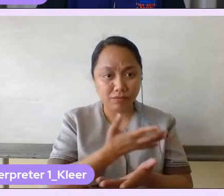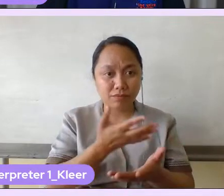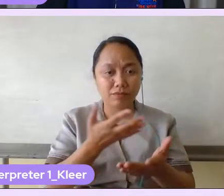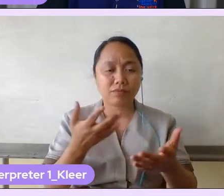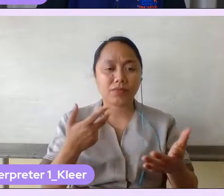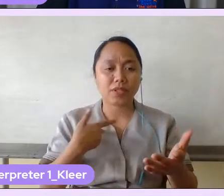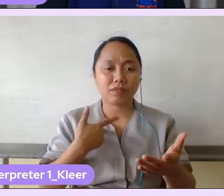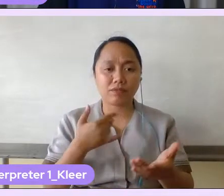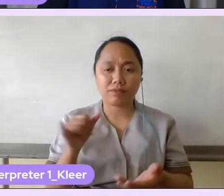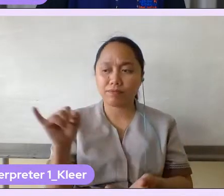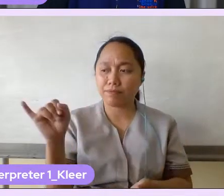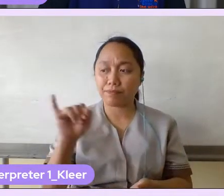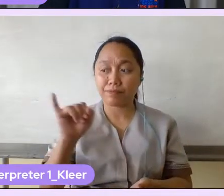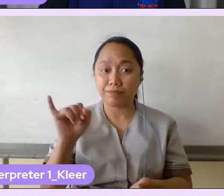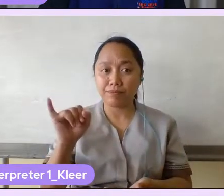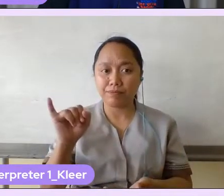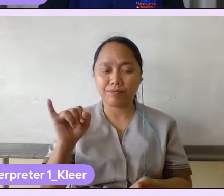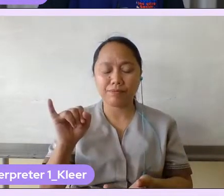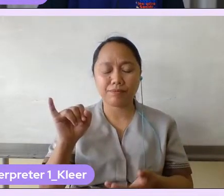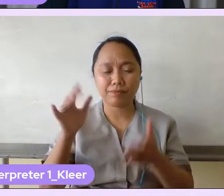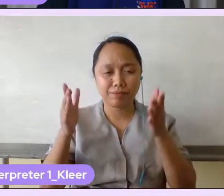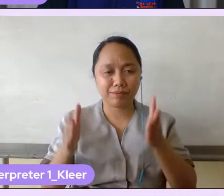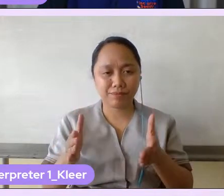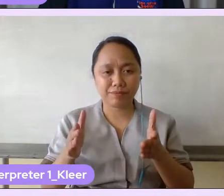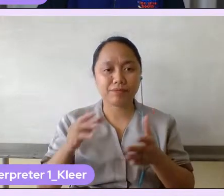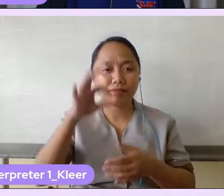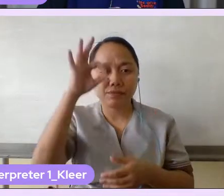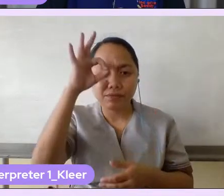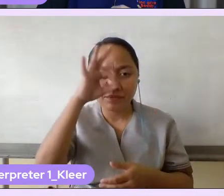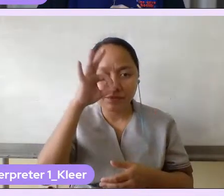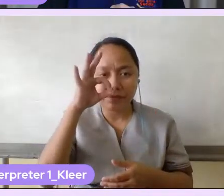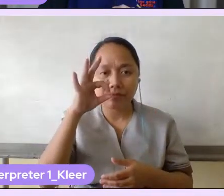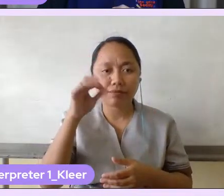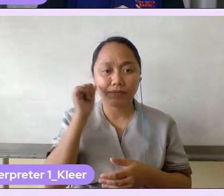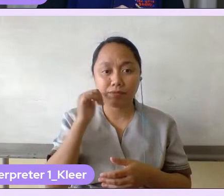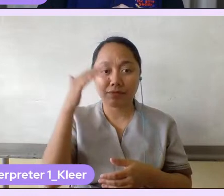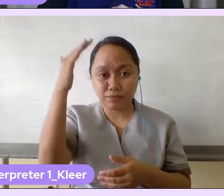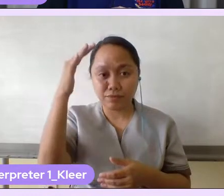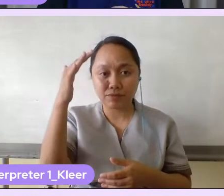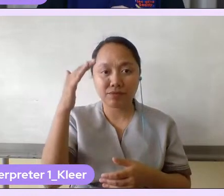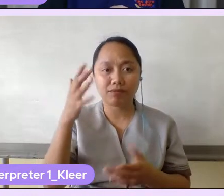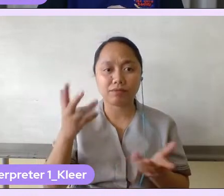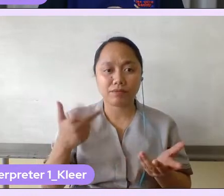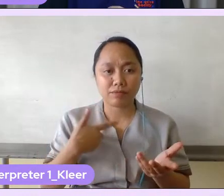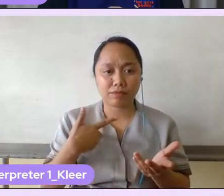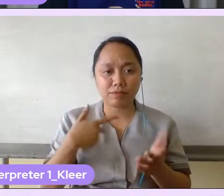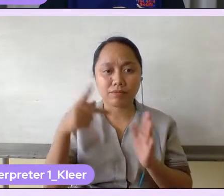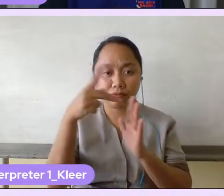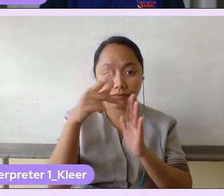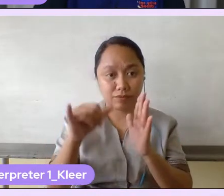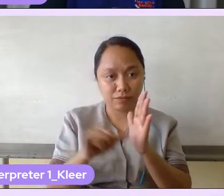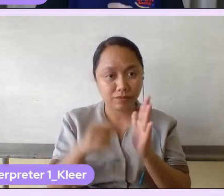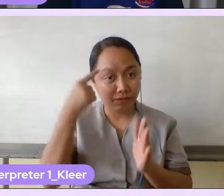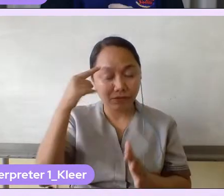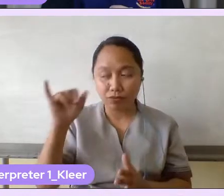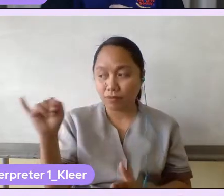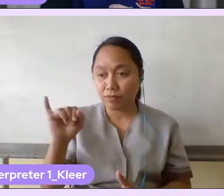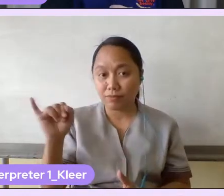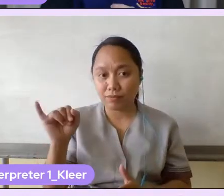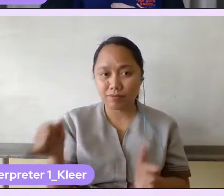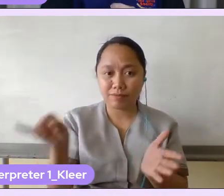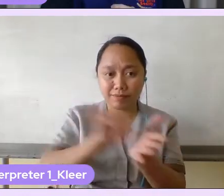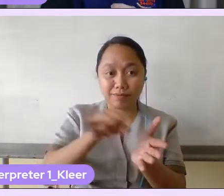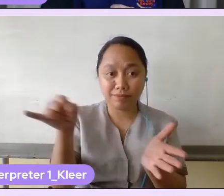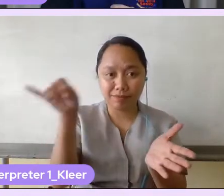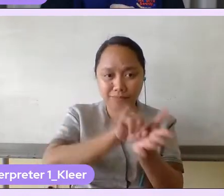helping connectivity investors to invest in the Philippines under the new policy regime, which welcomes foreign investments. We also intensify our